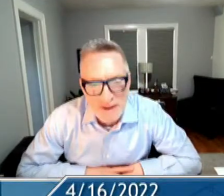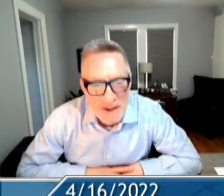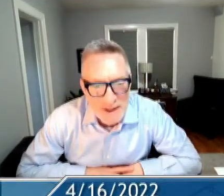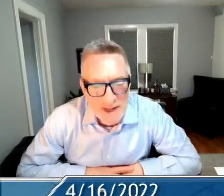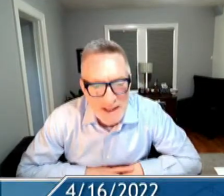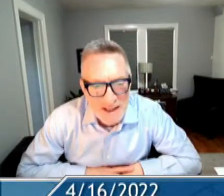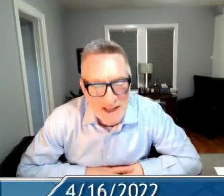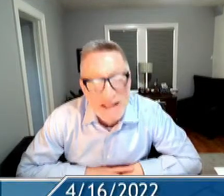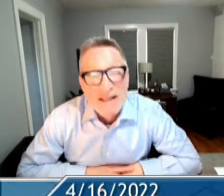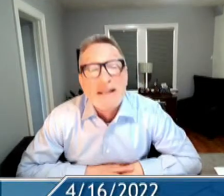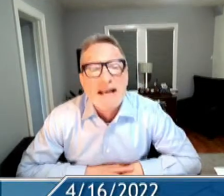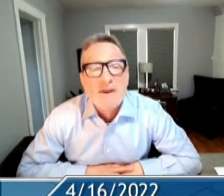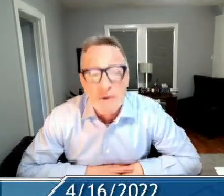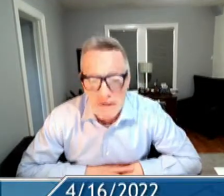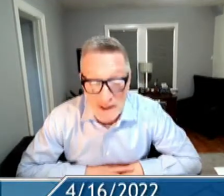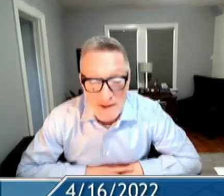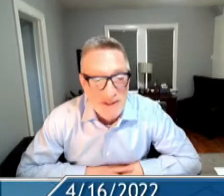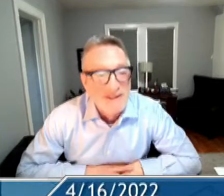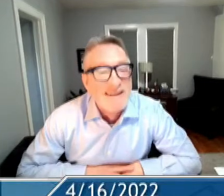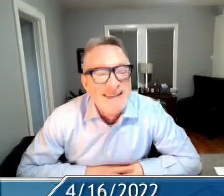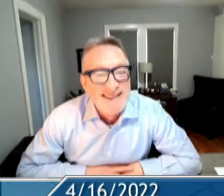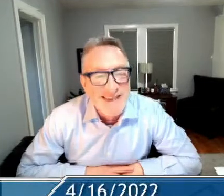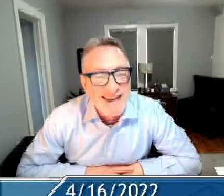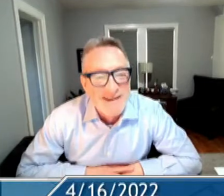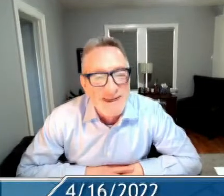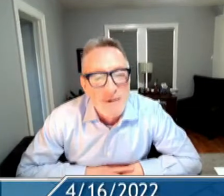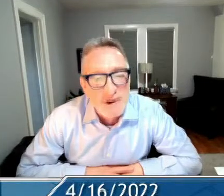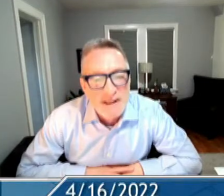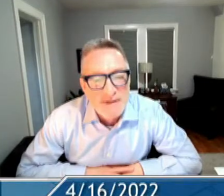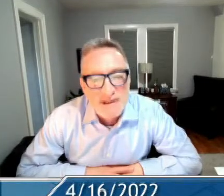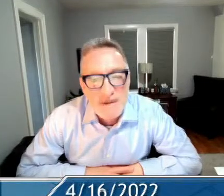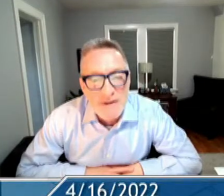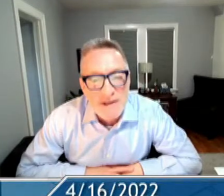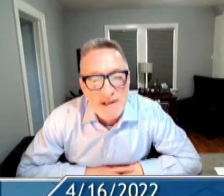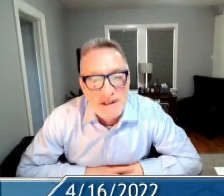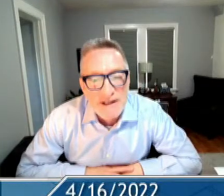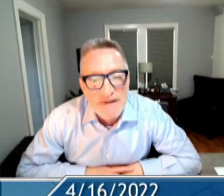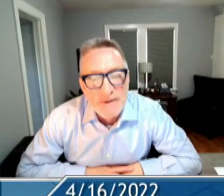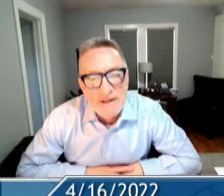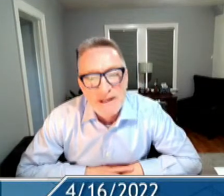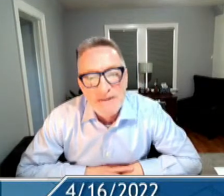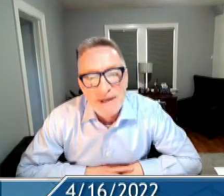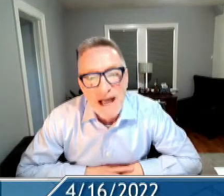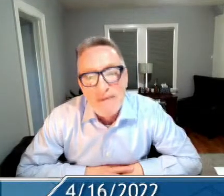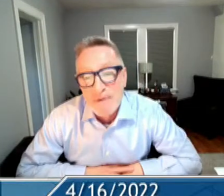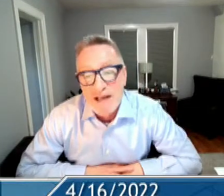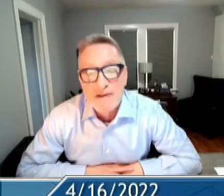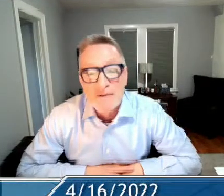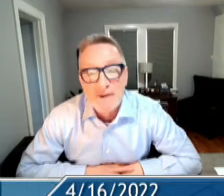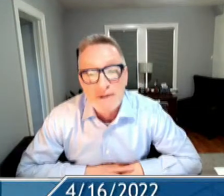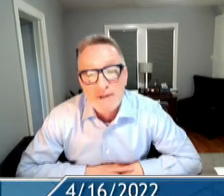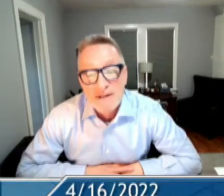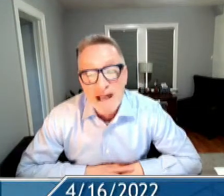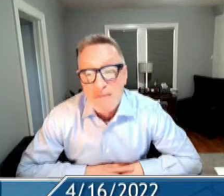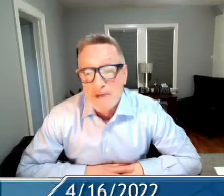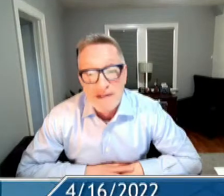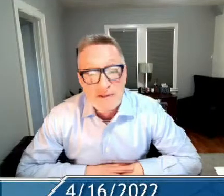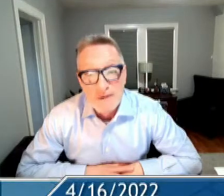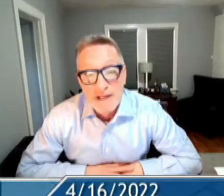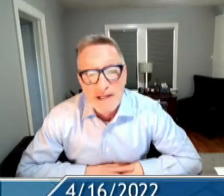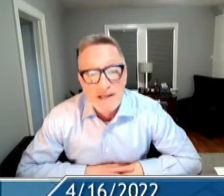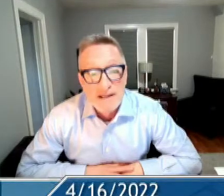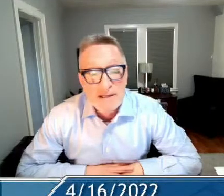year now, the last quarter of the fiscal year. So thank you. Good morning. And first, I want to wish everyone a happy Passover, happy